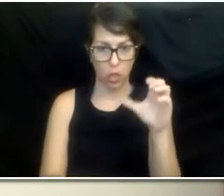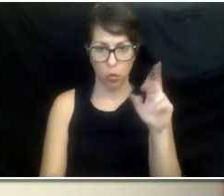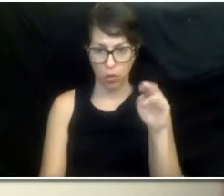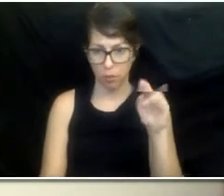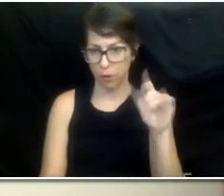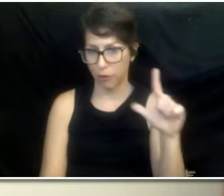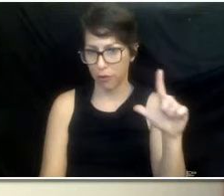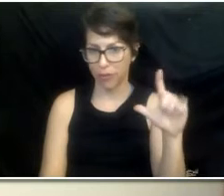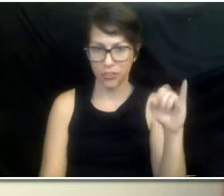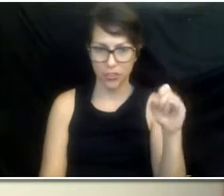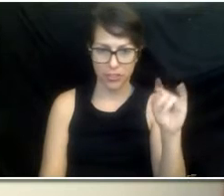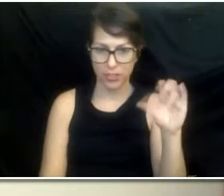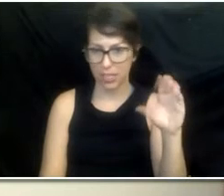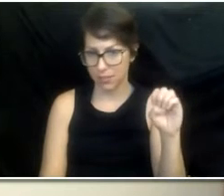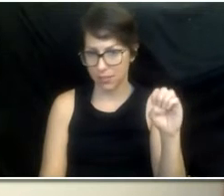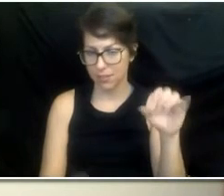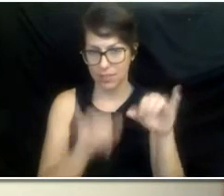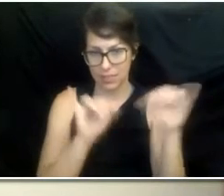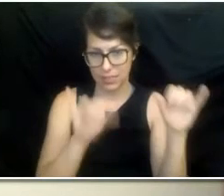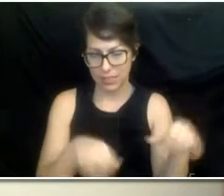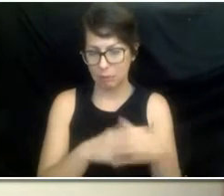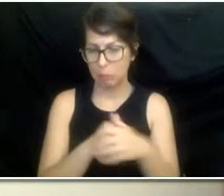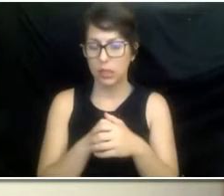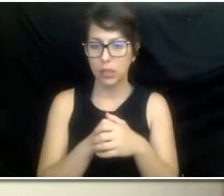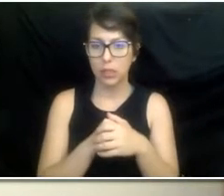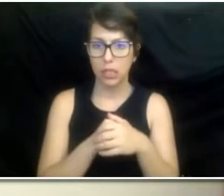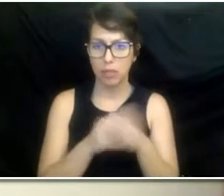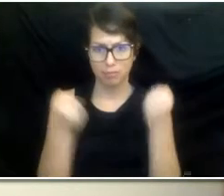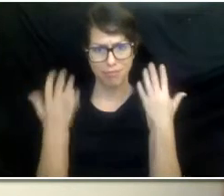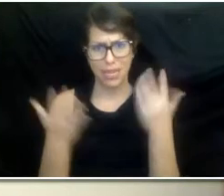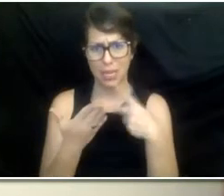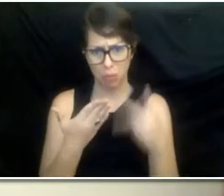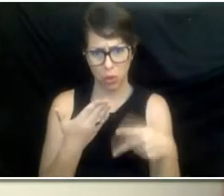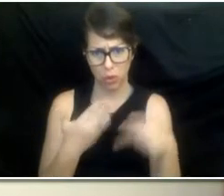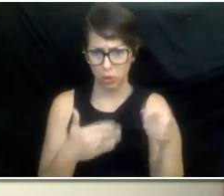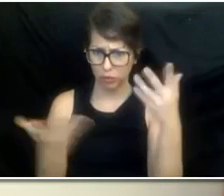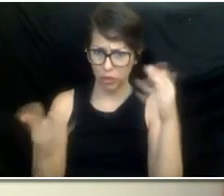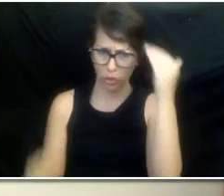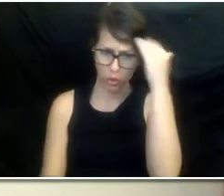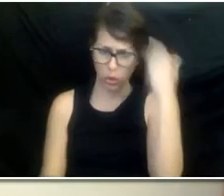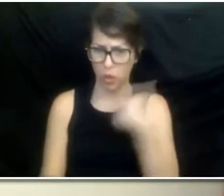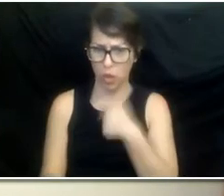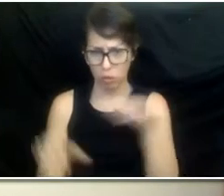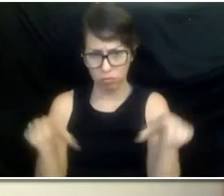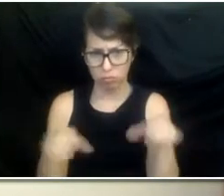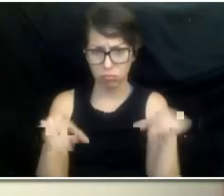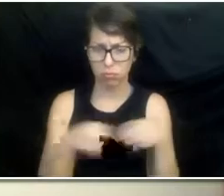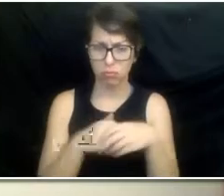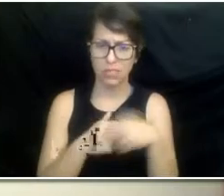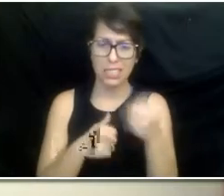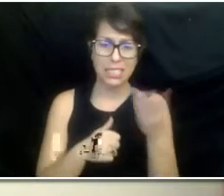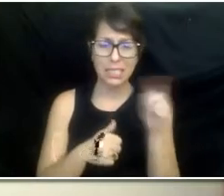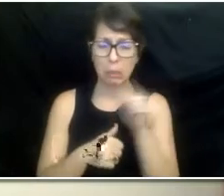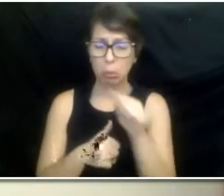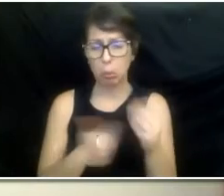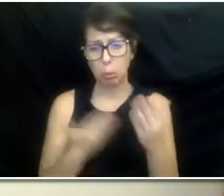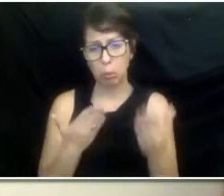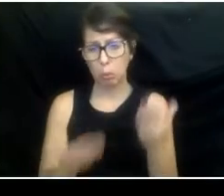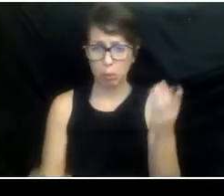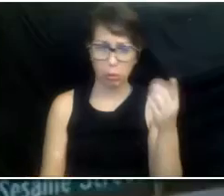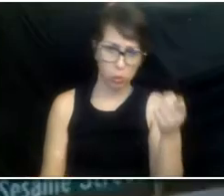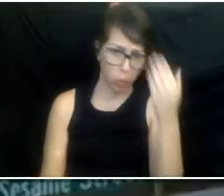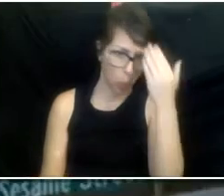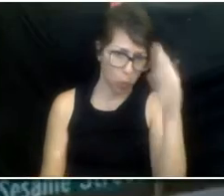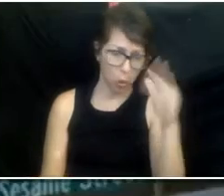but uh the the NYPD budget is a necessary budget I mean that's what keeps people in New York City safe